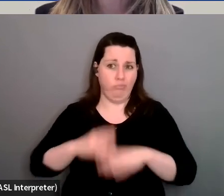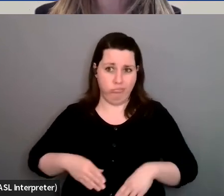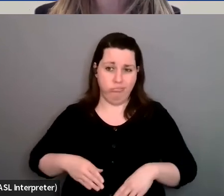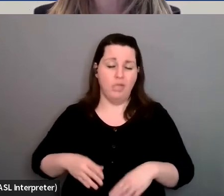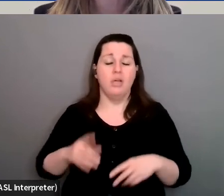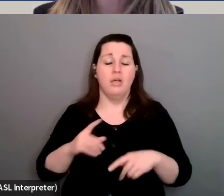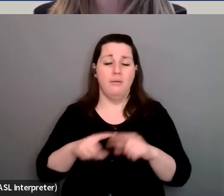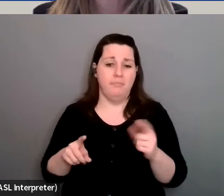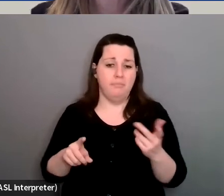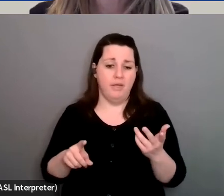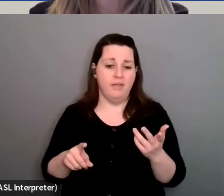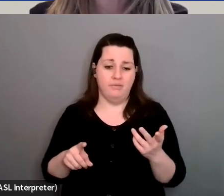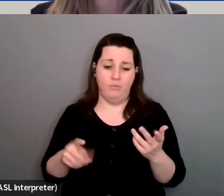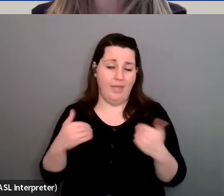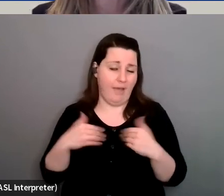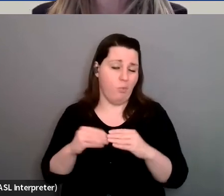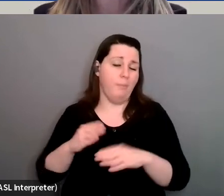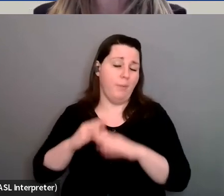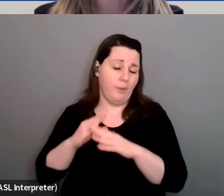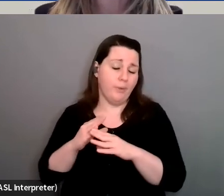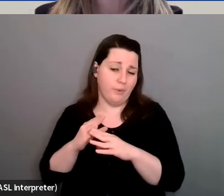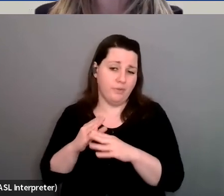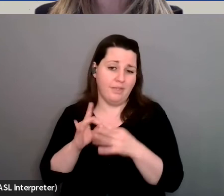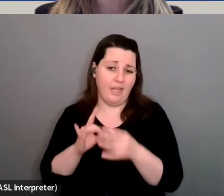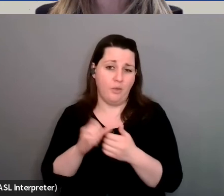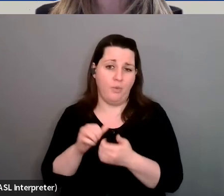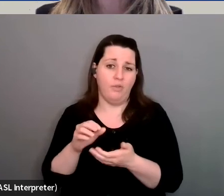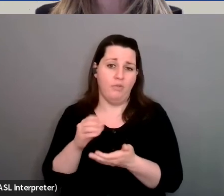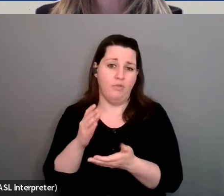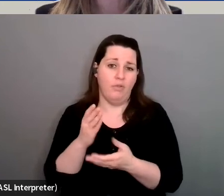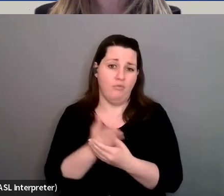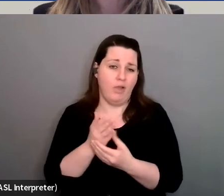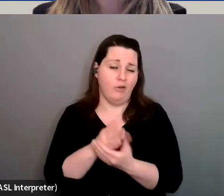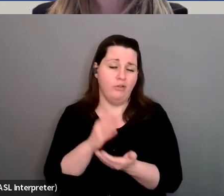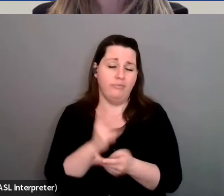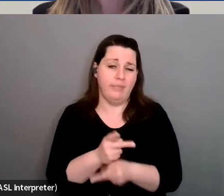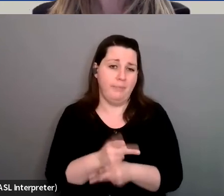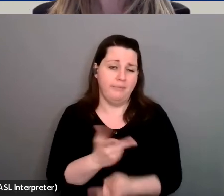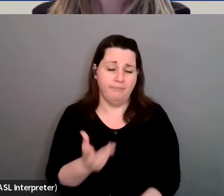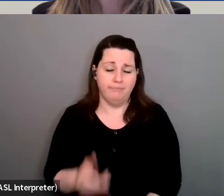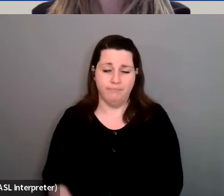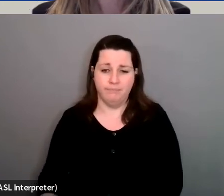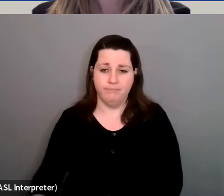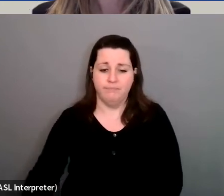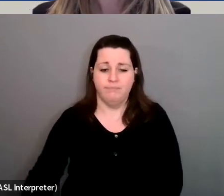But then we've got more barriers in terms of our record keeping system breakdown to allow for that.